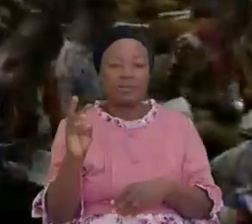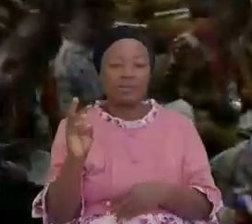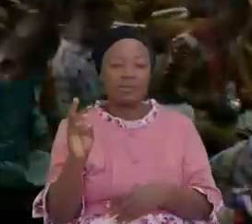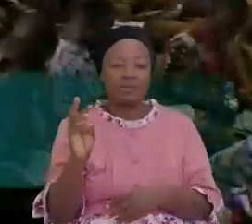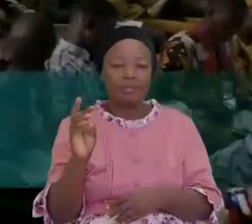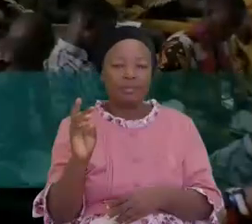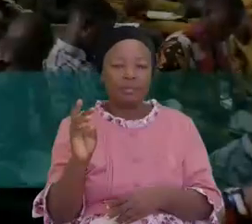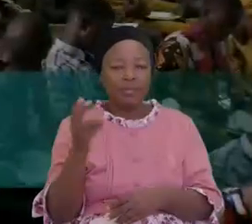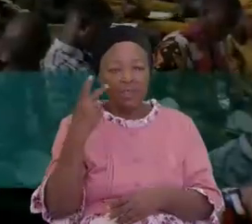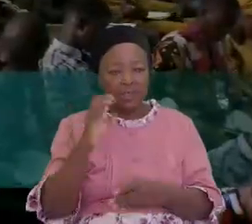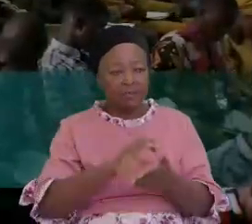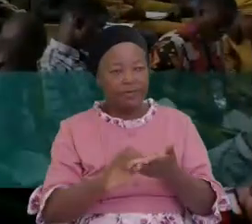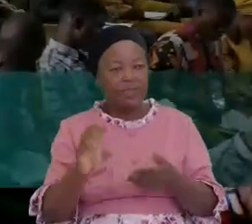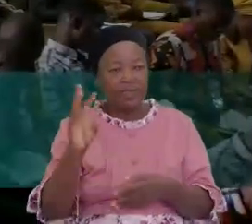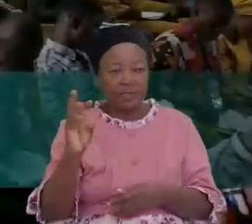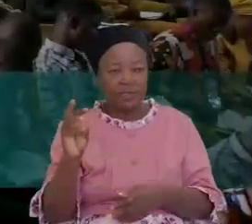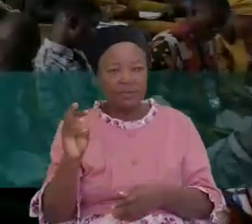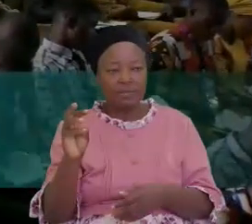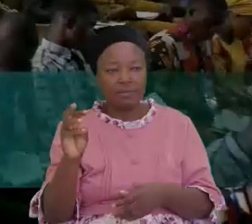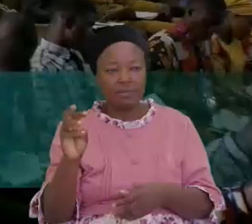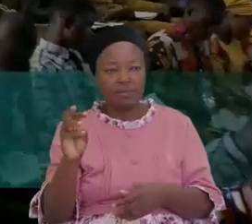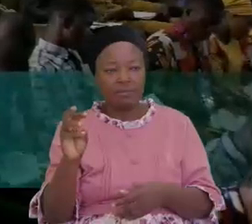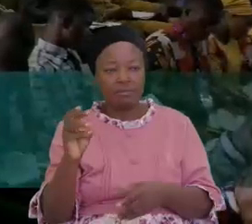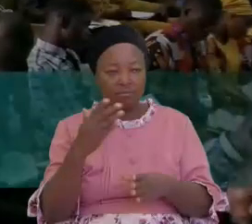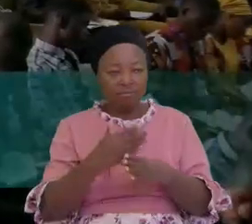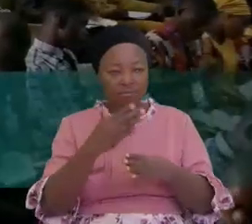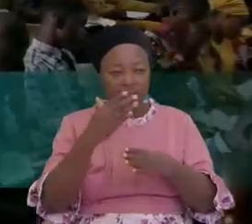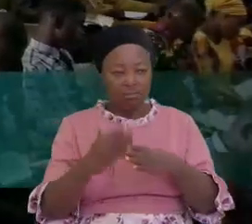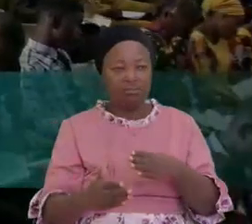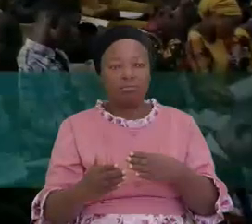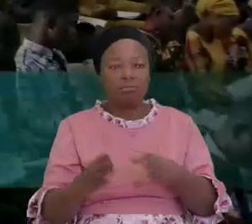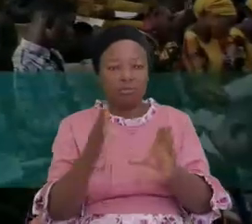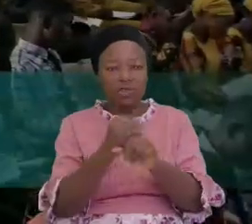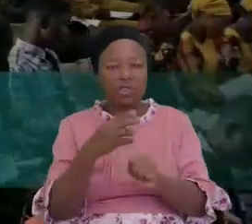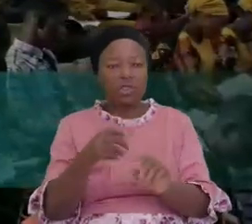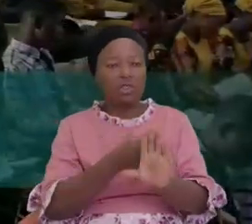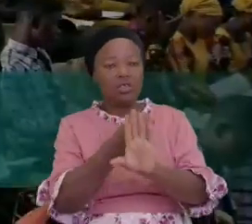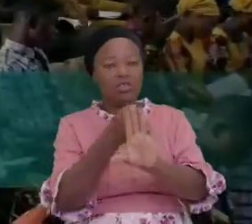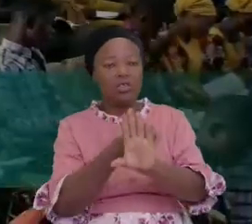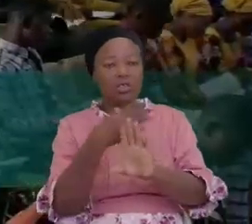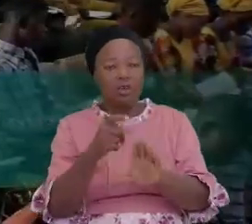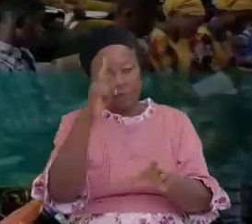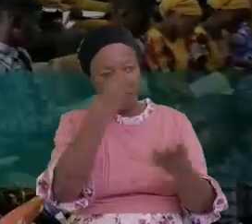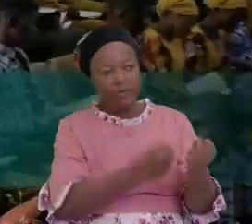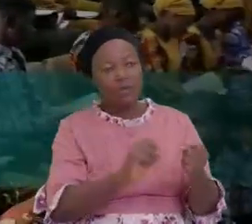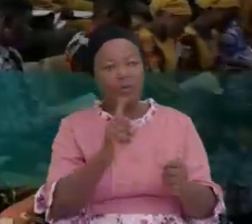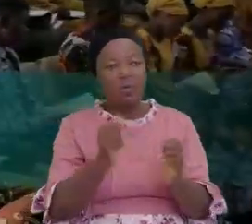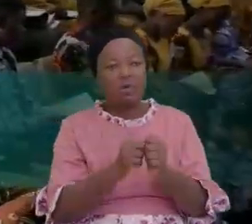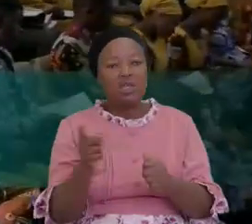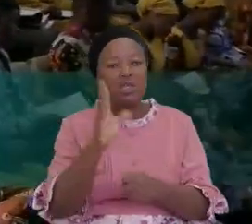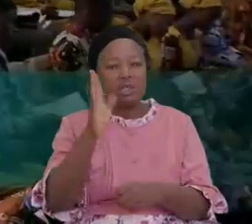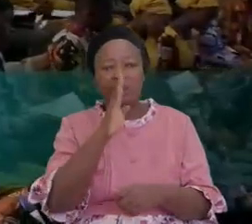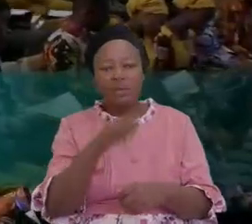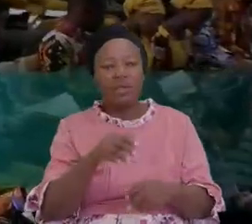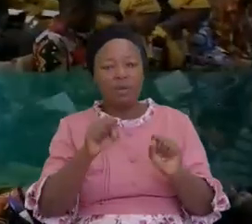Look at verse 16. Above all, taking the shield of faith, wherewith he shall be able to